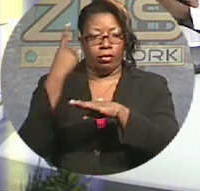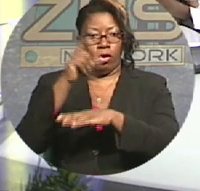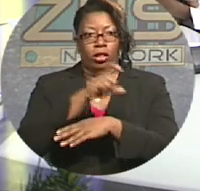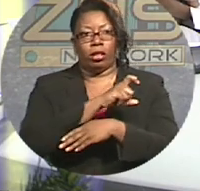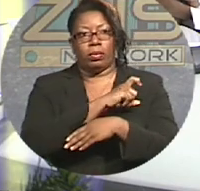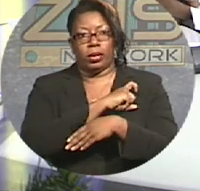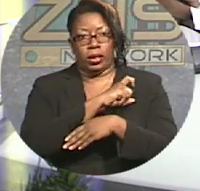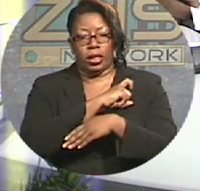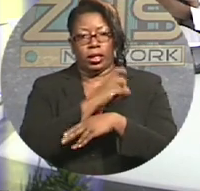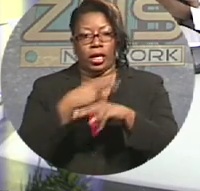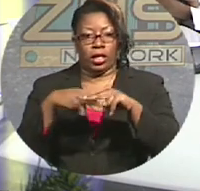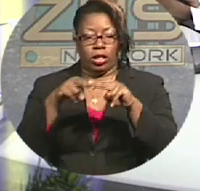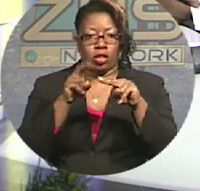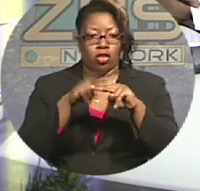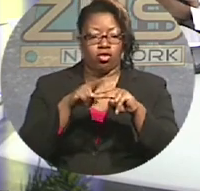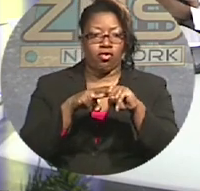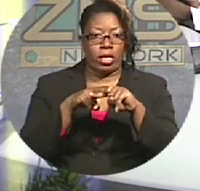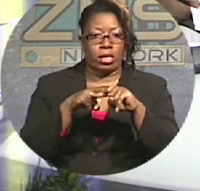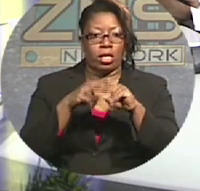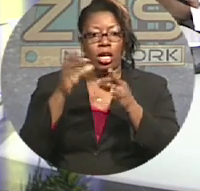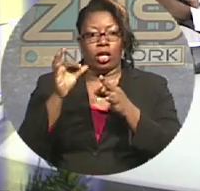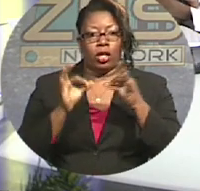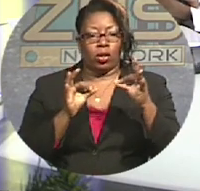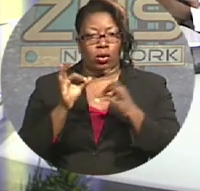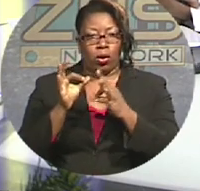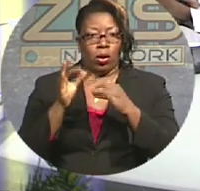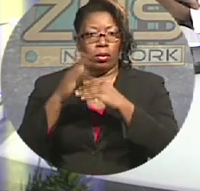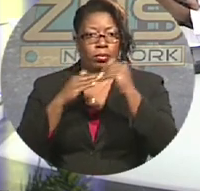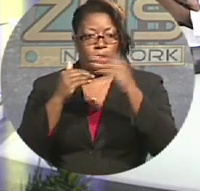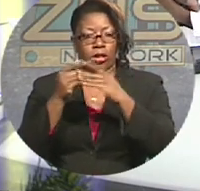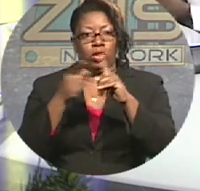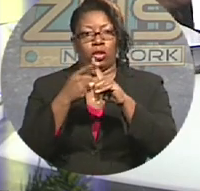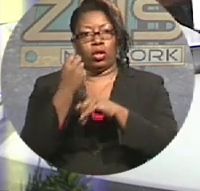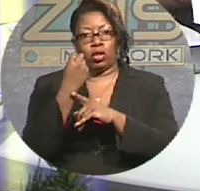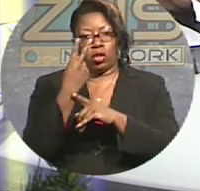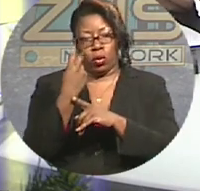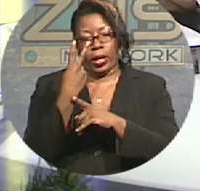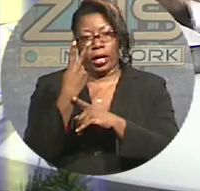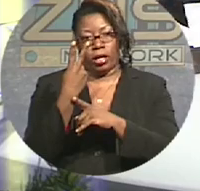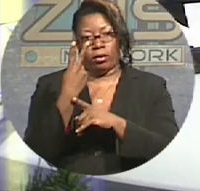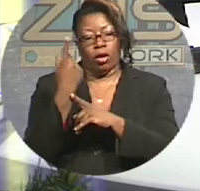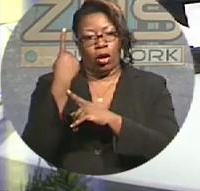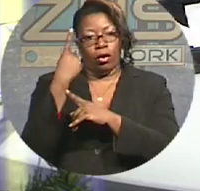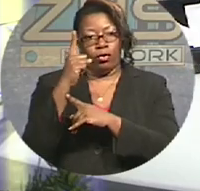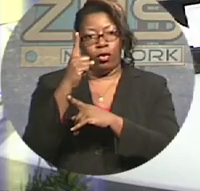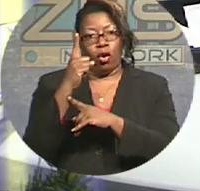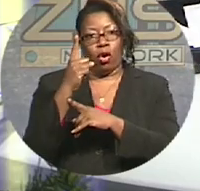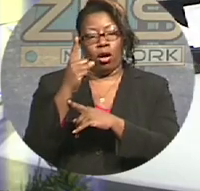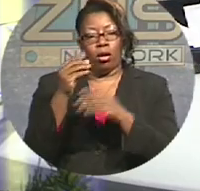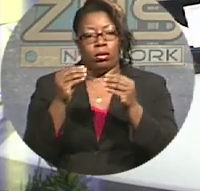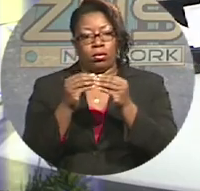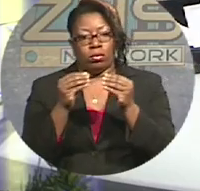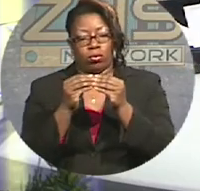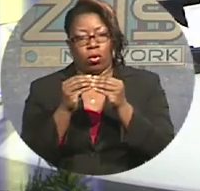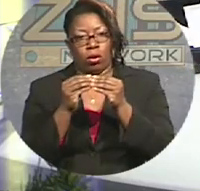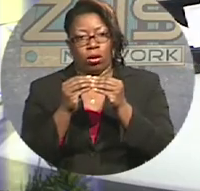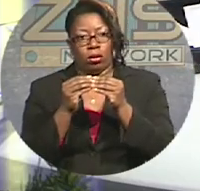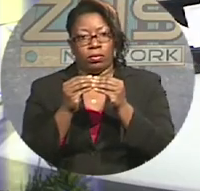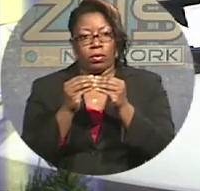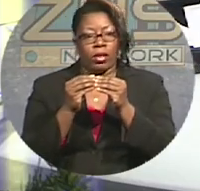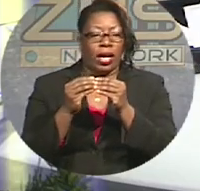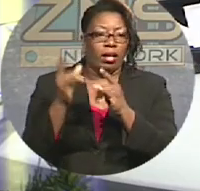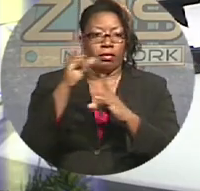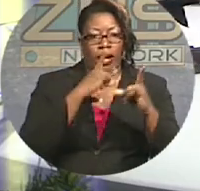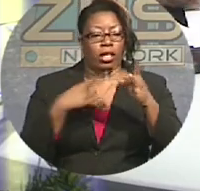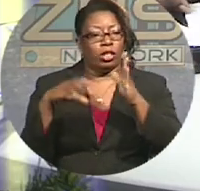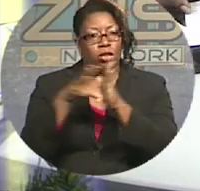of operational criminal courts to 10 as it launches an assault on violent crime, most recently spiked by Friday's mass shootings in